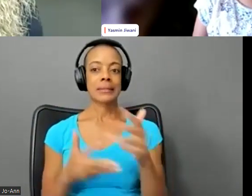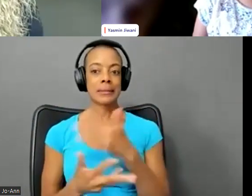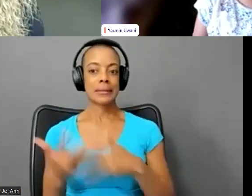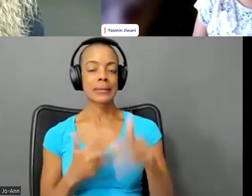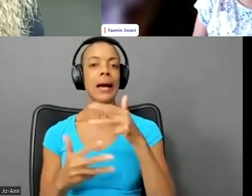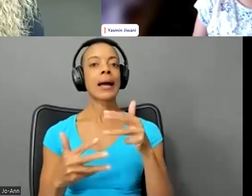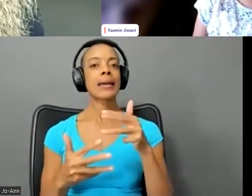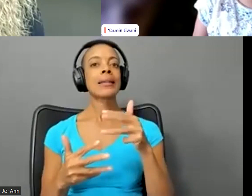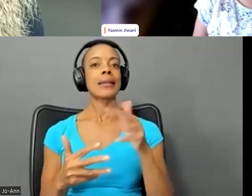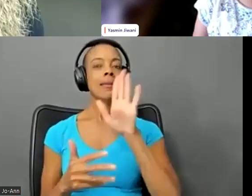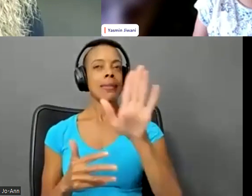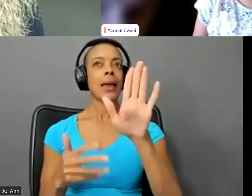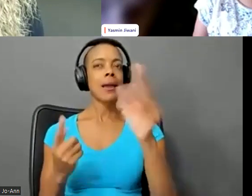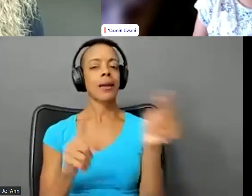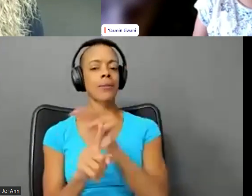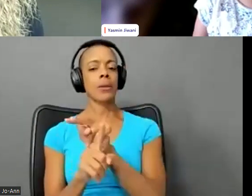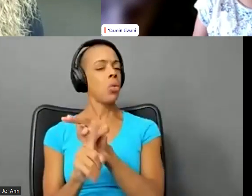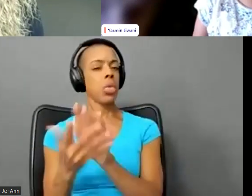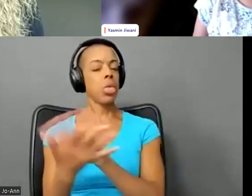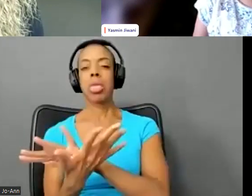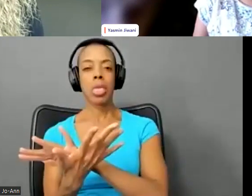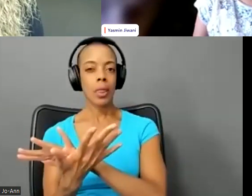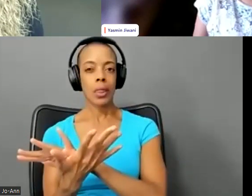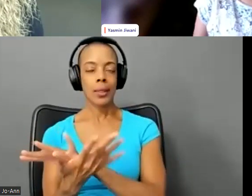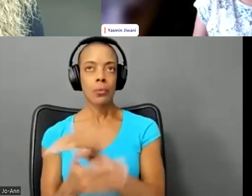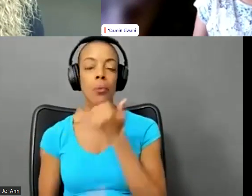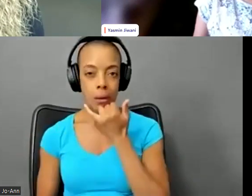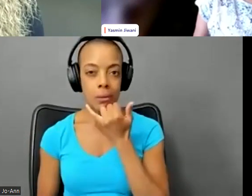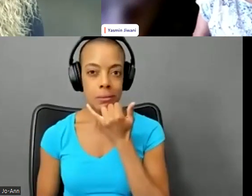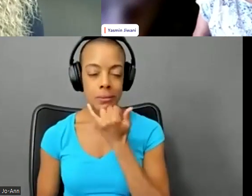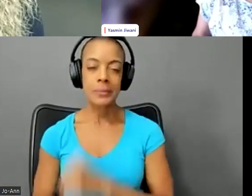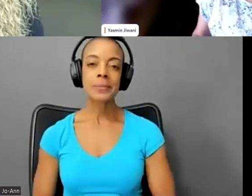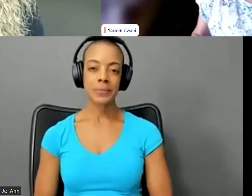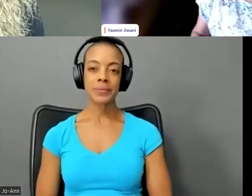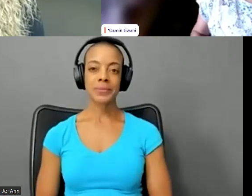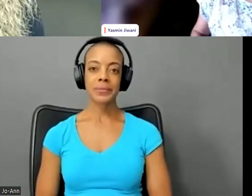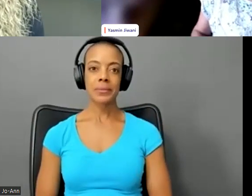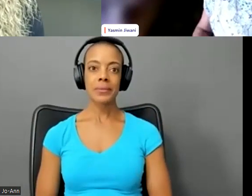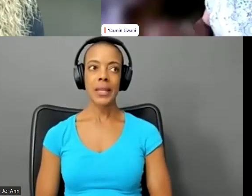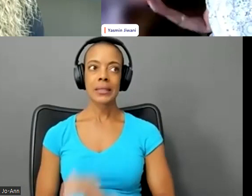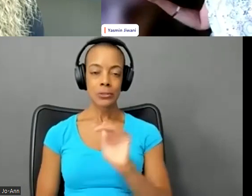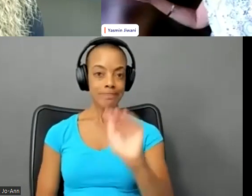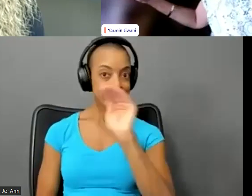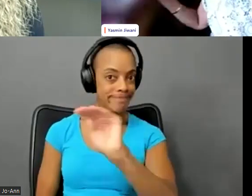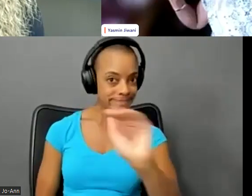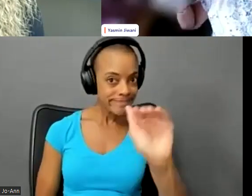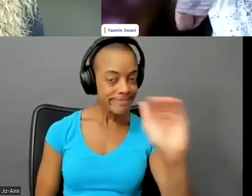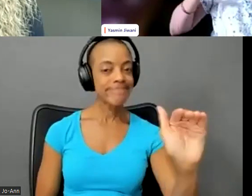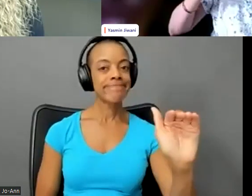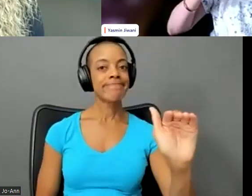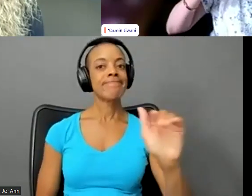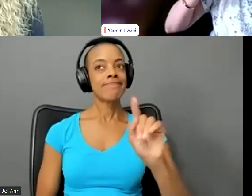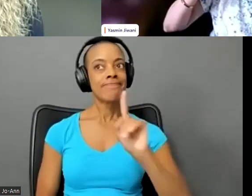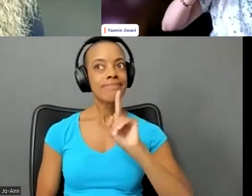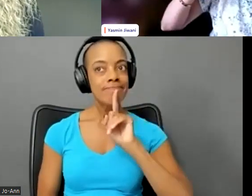skewed view of it. And so really drawing awareness to the reality, I think, is really